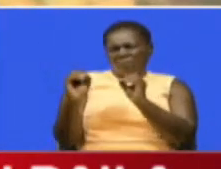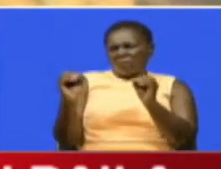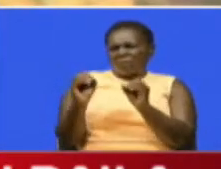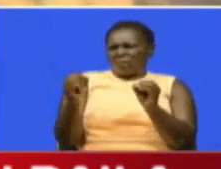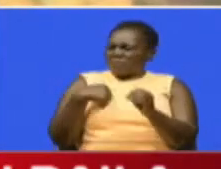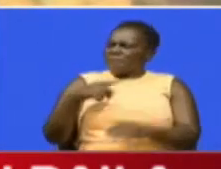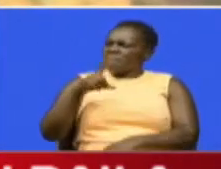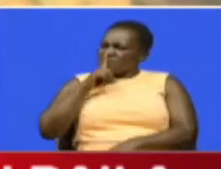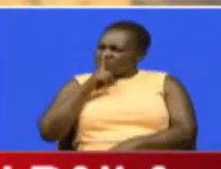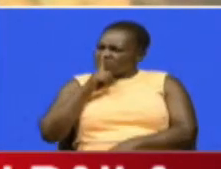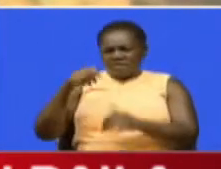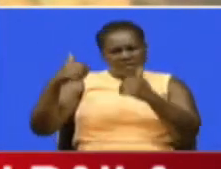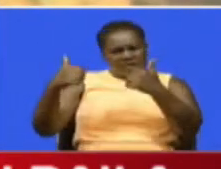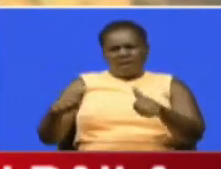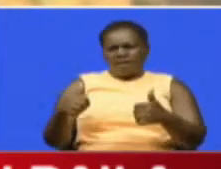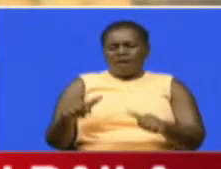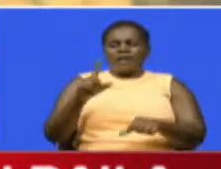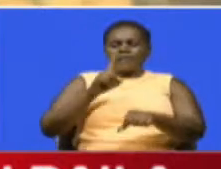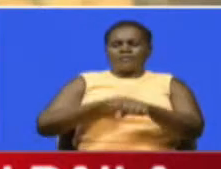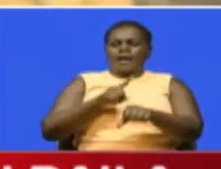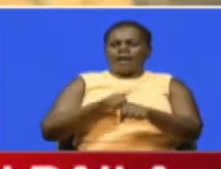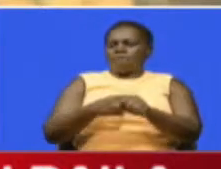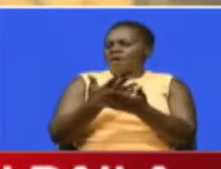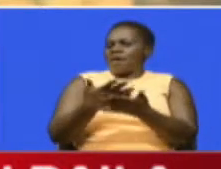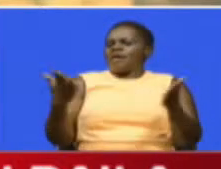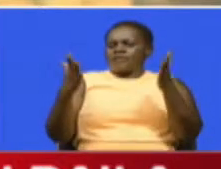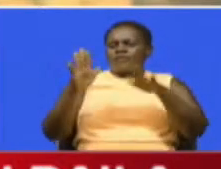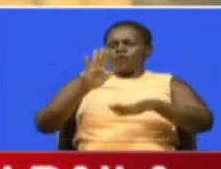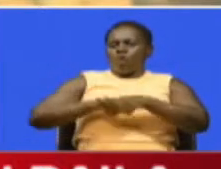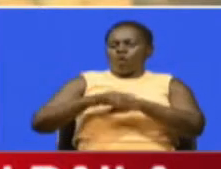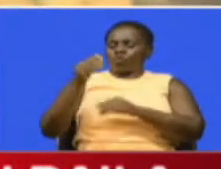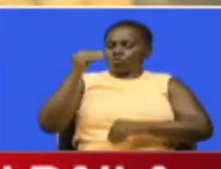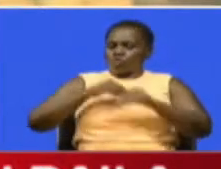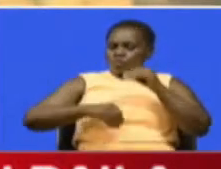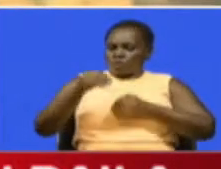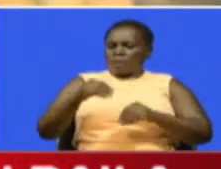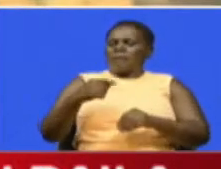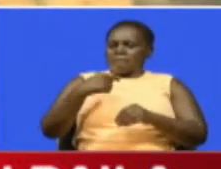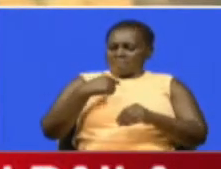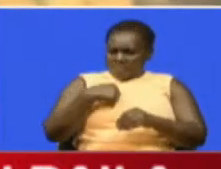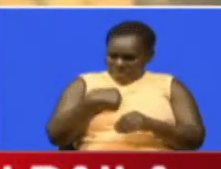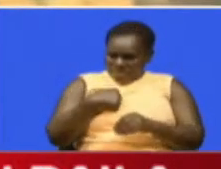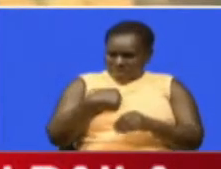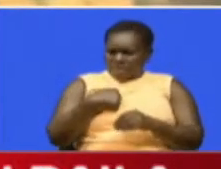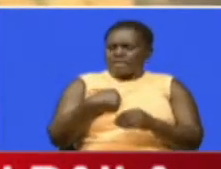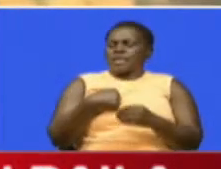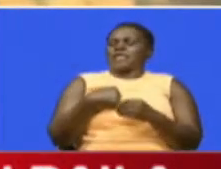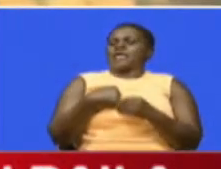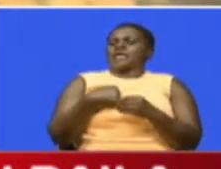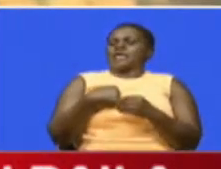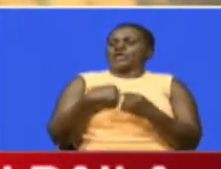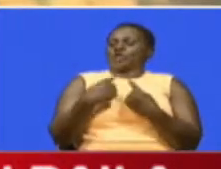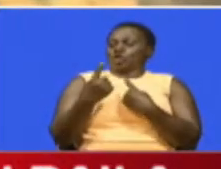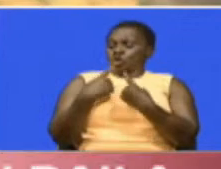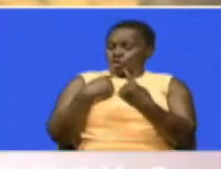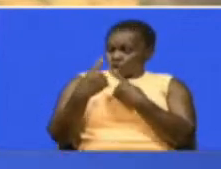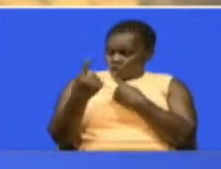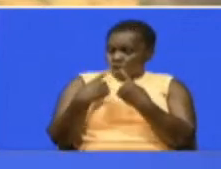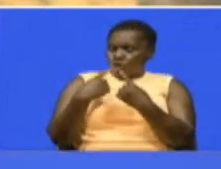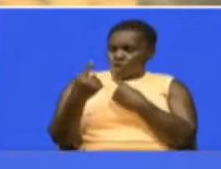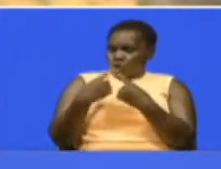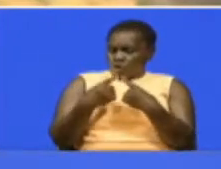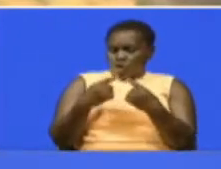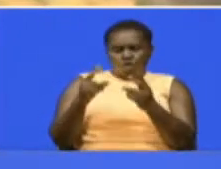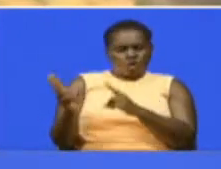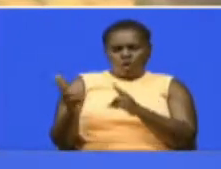never silent when there is anything to do with corruption. I've always been steadfast, and that's the